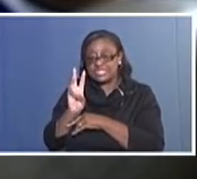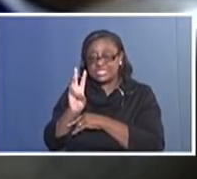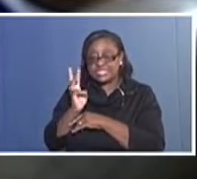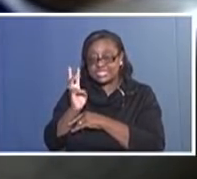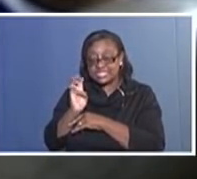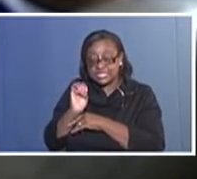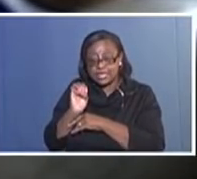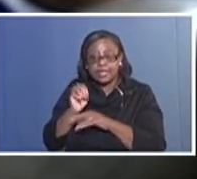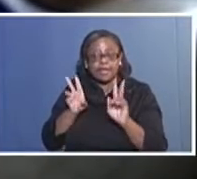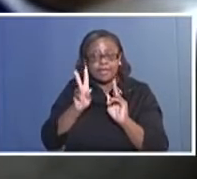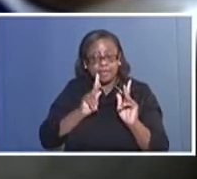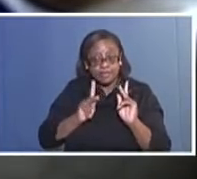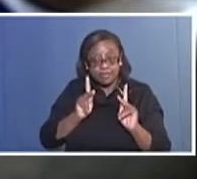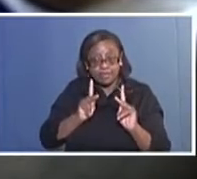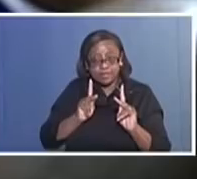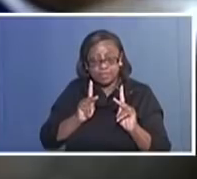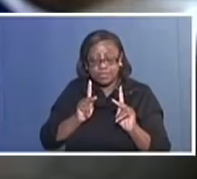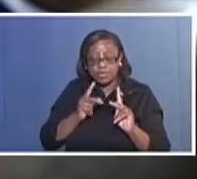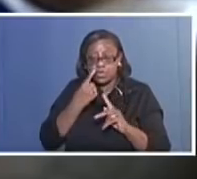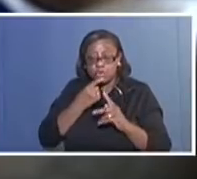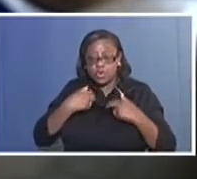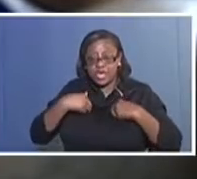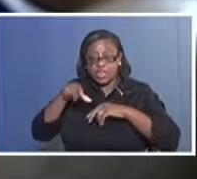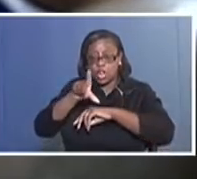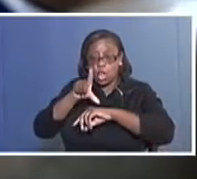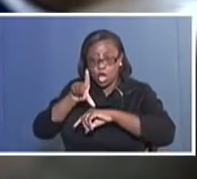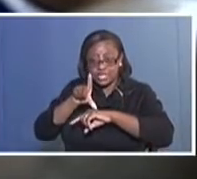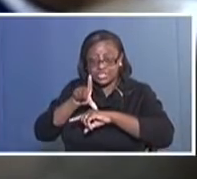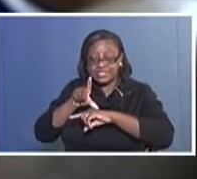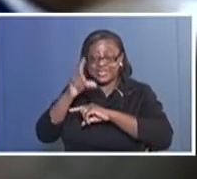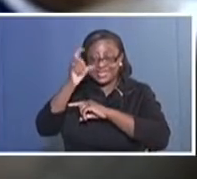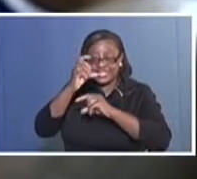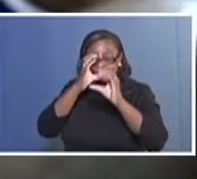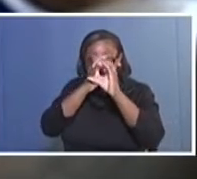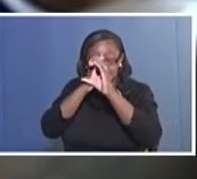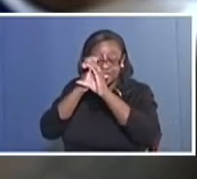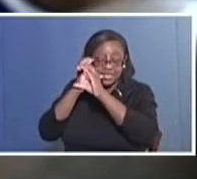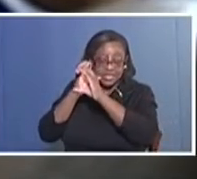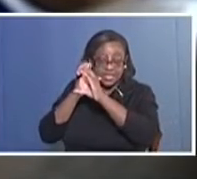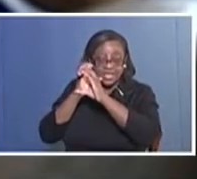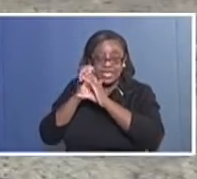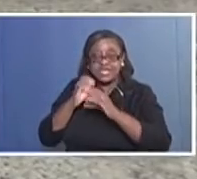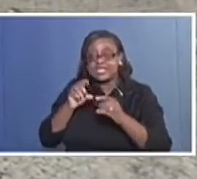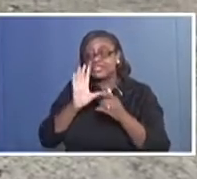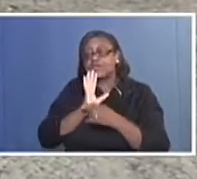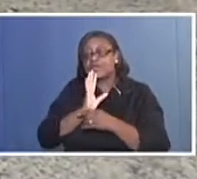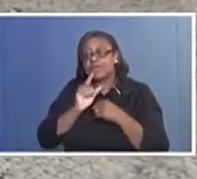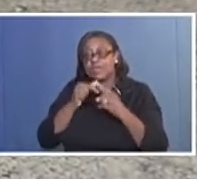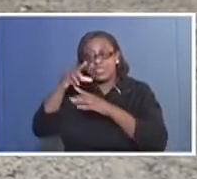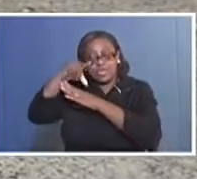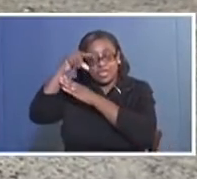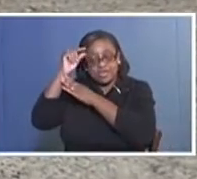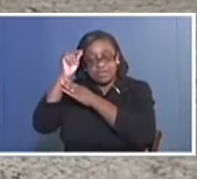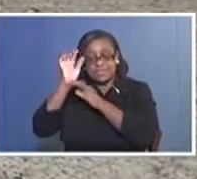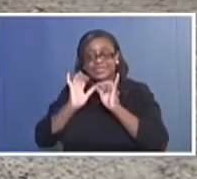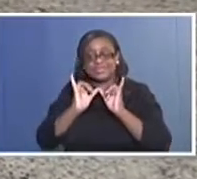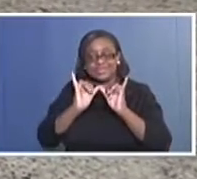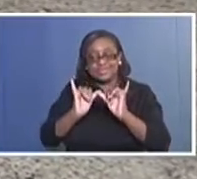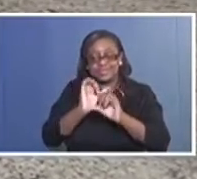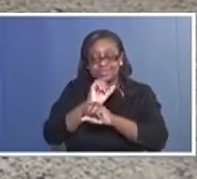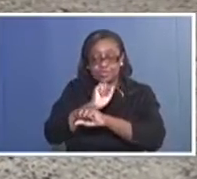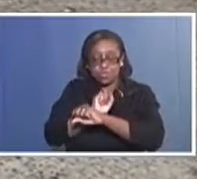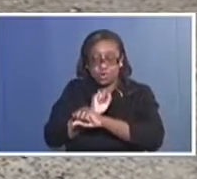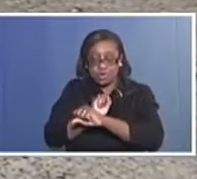116 individual lots remaining that we think need to be surveyed. The land has been vested in the government as it continues to work on